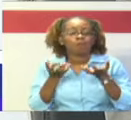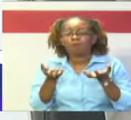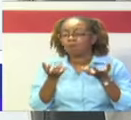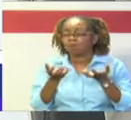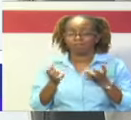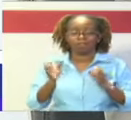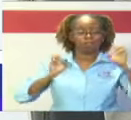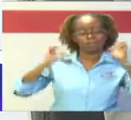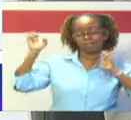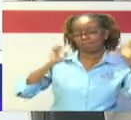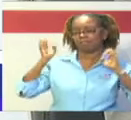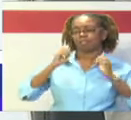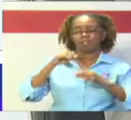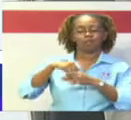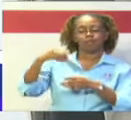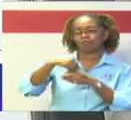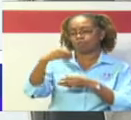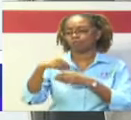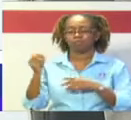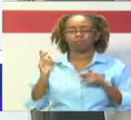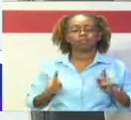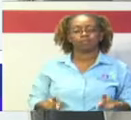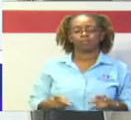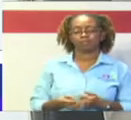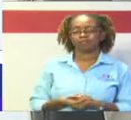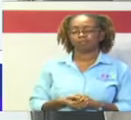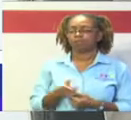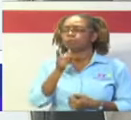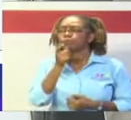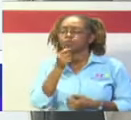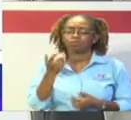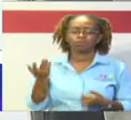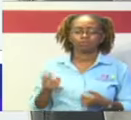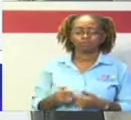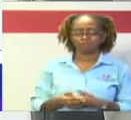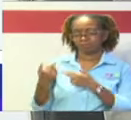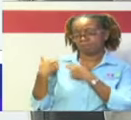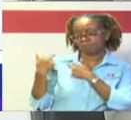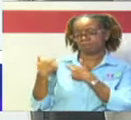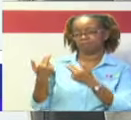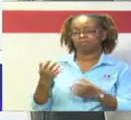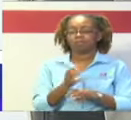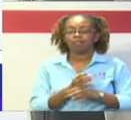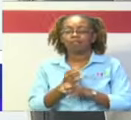they provide to stick to those public health regulations, and we, in that way,